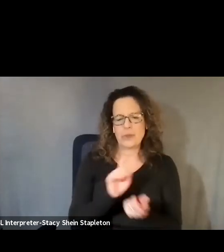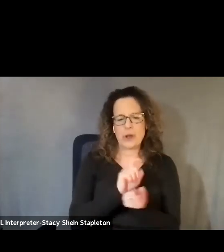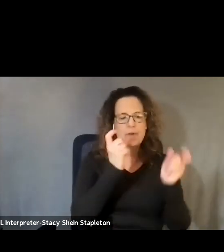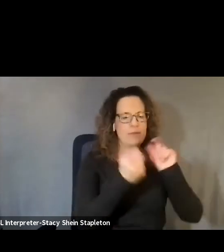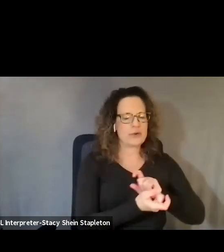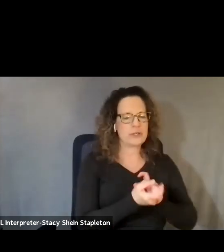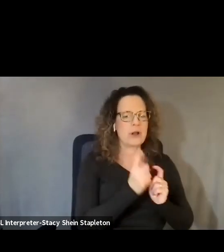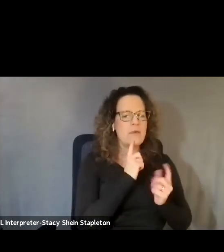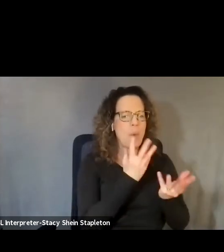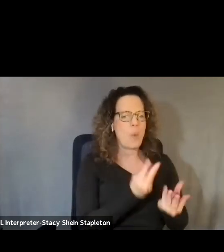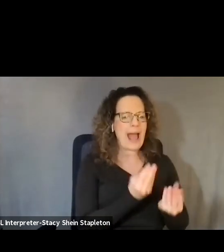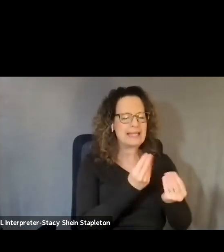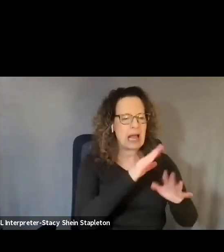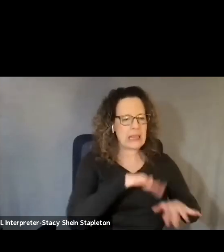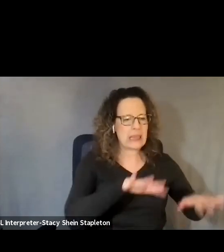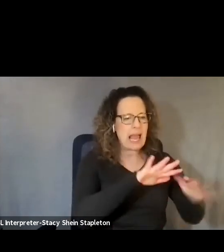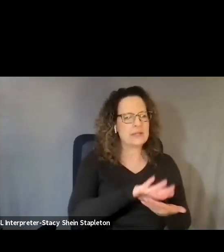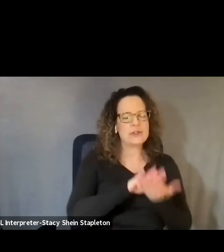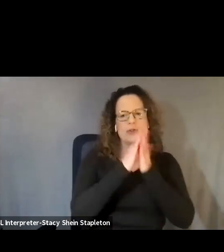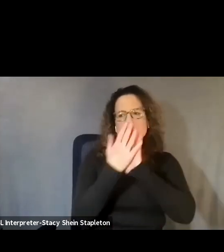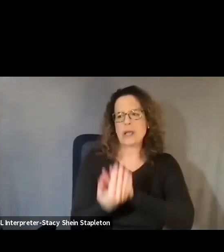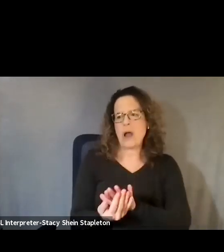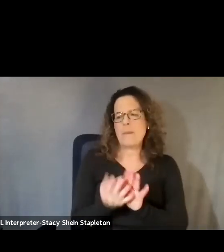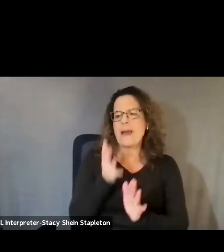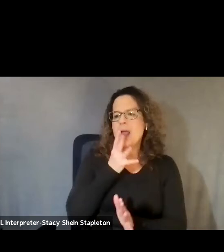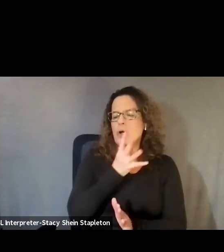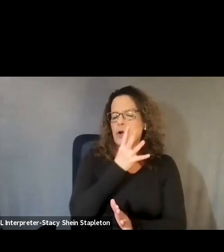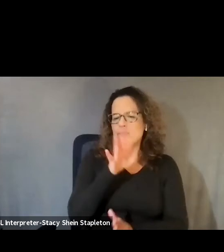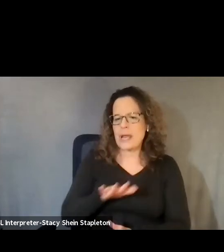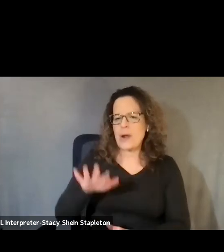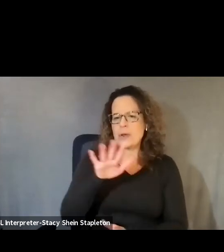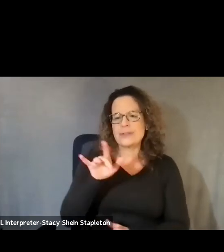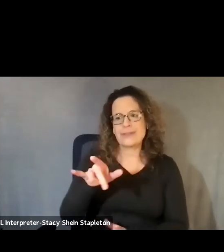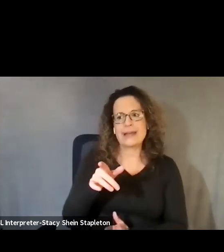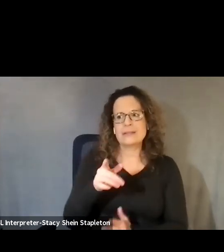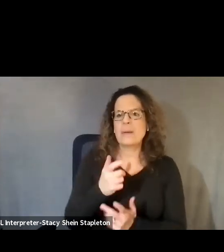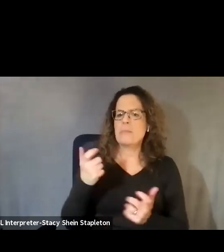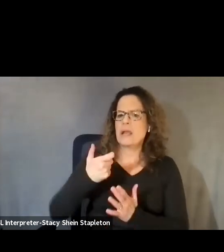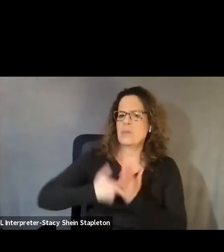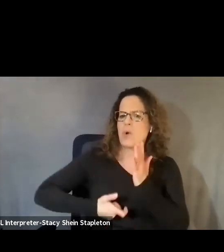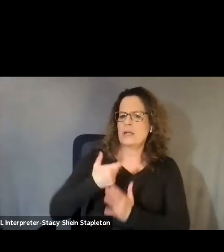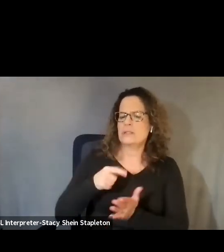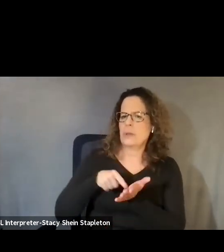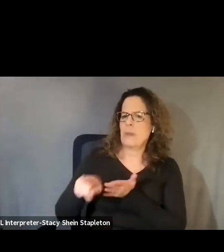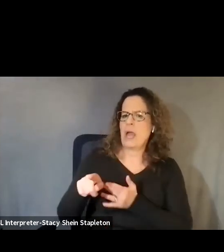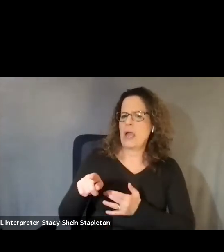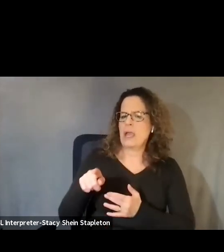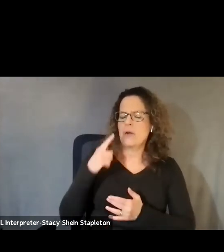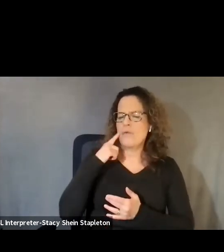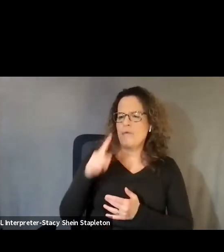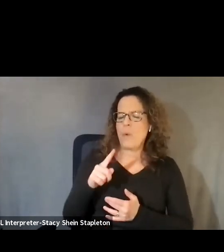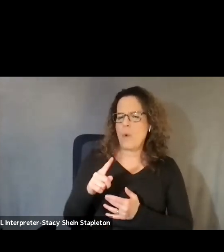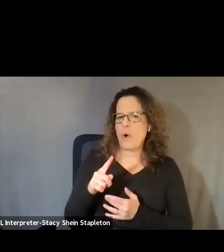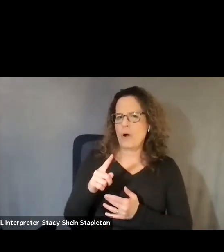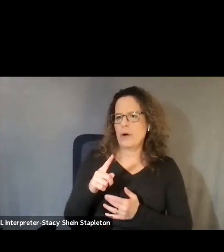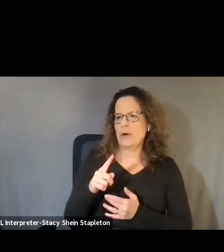wetlands to agricultural areas is one of the prices that we have paid for